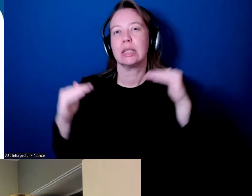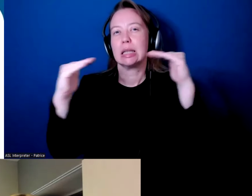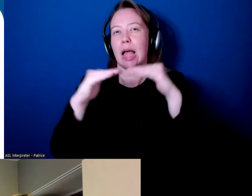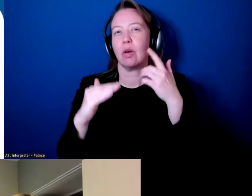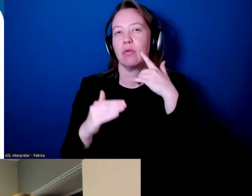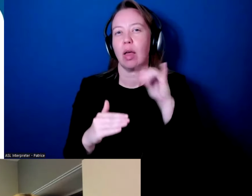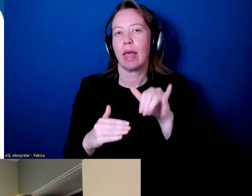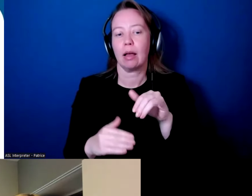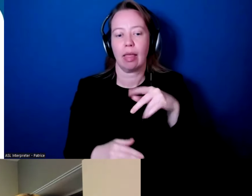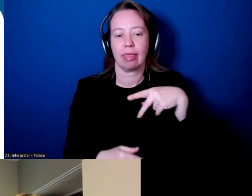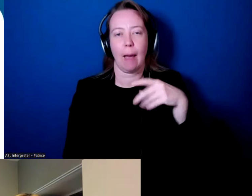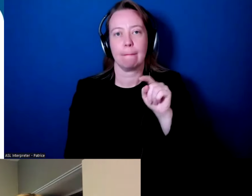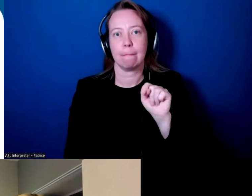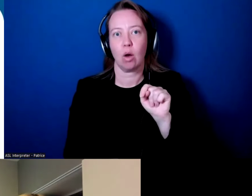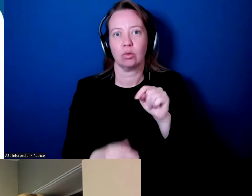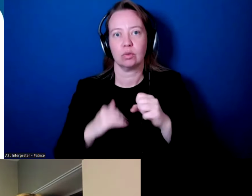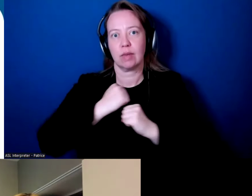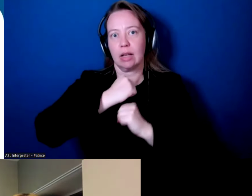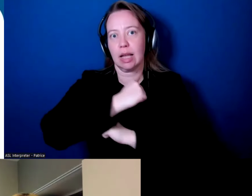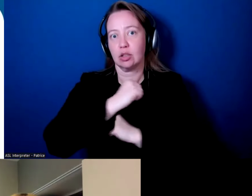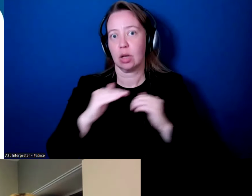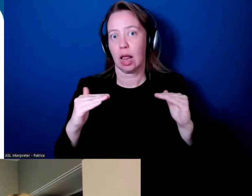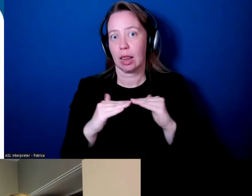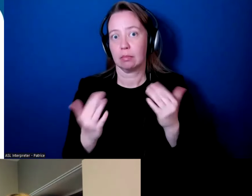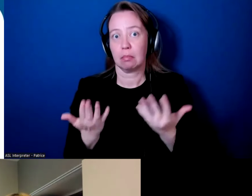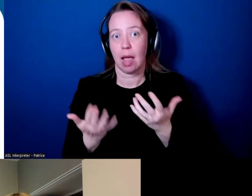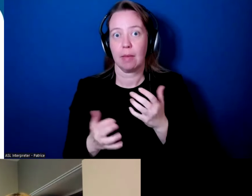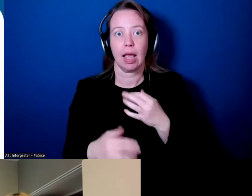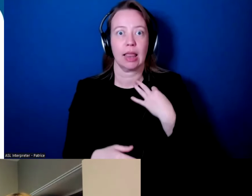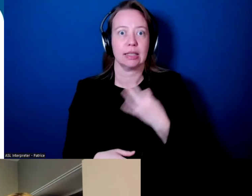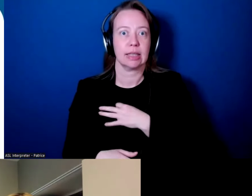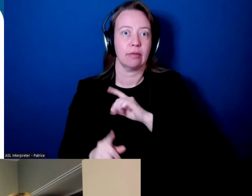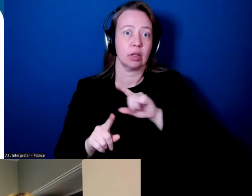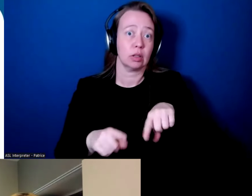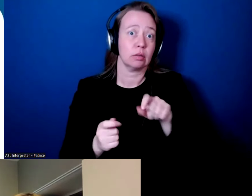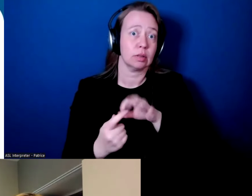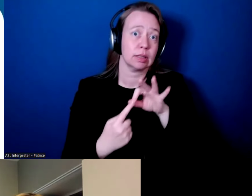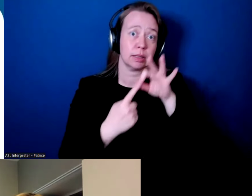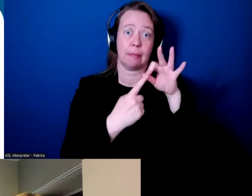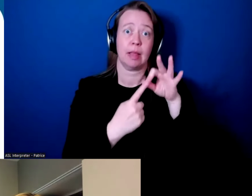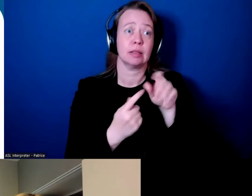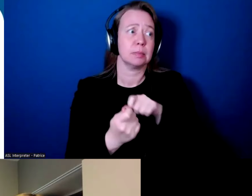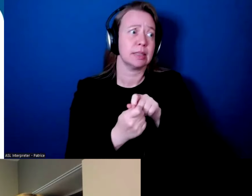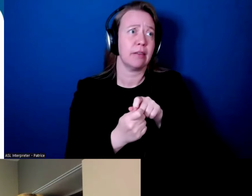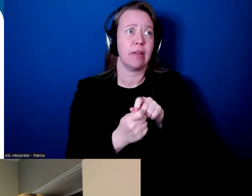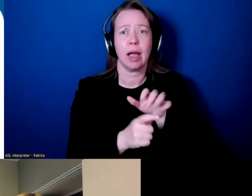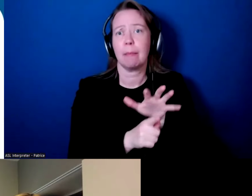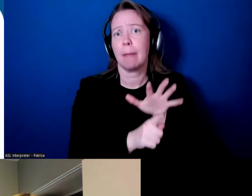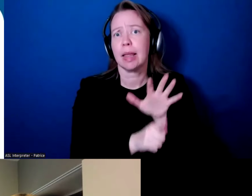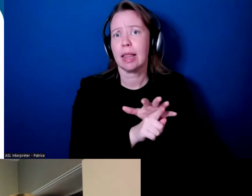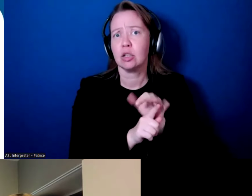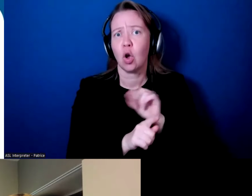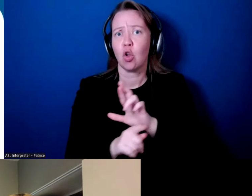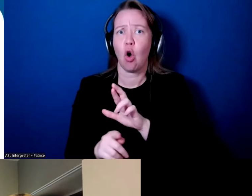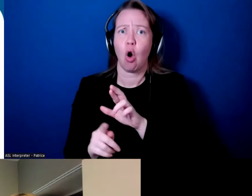that post-foundational level, workers could, for example, specialize in specific populations or care needs,